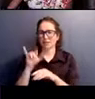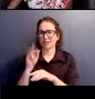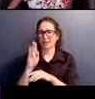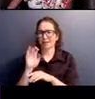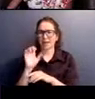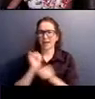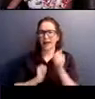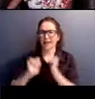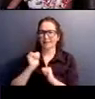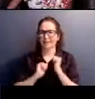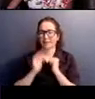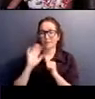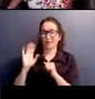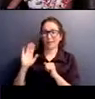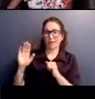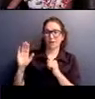have them use their own